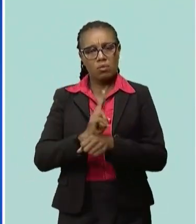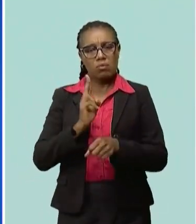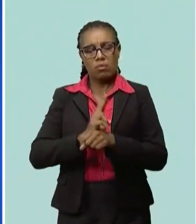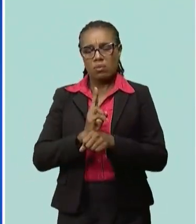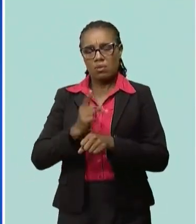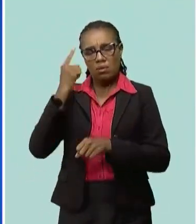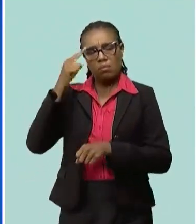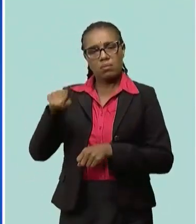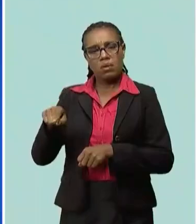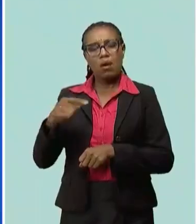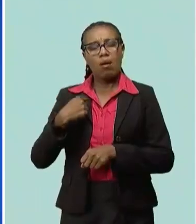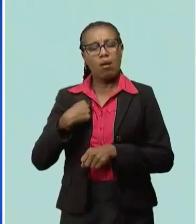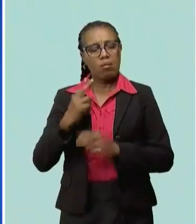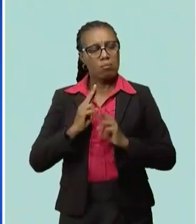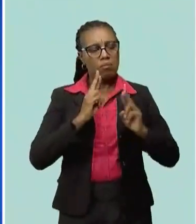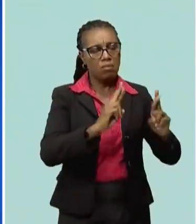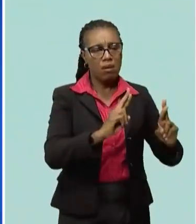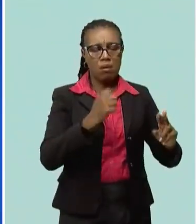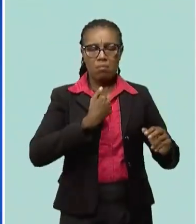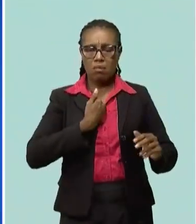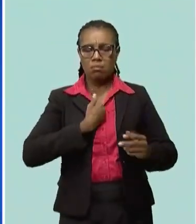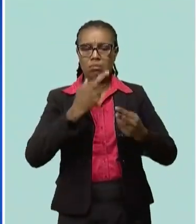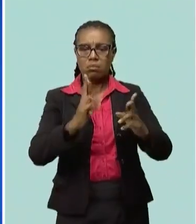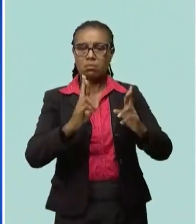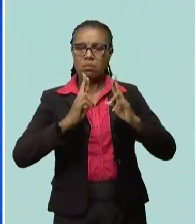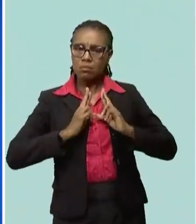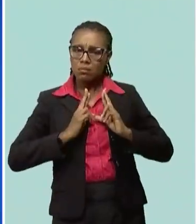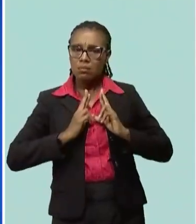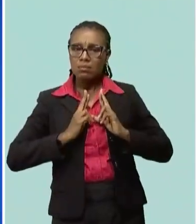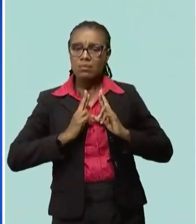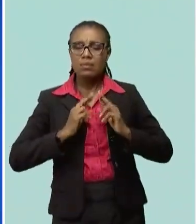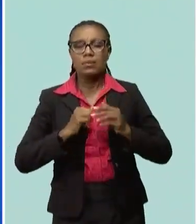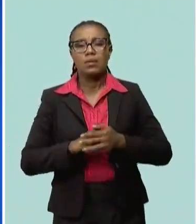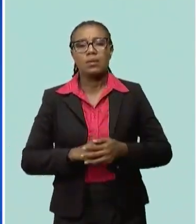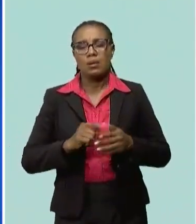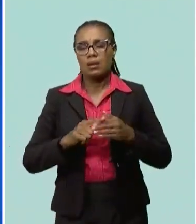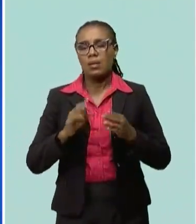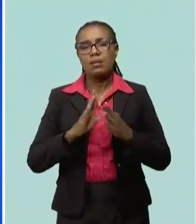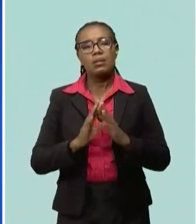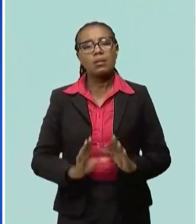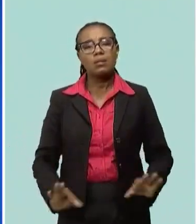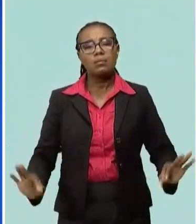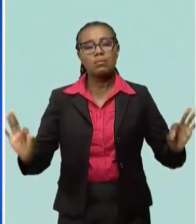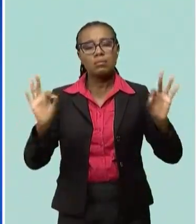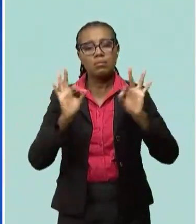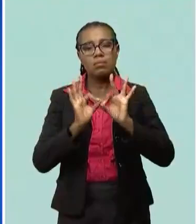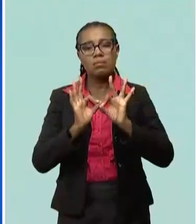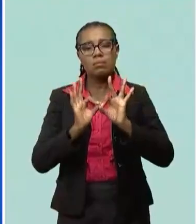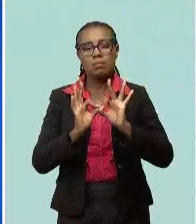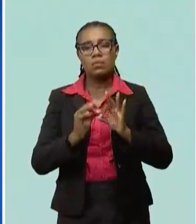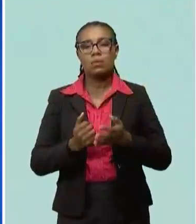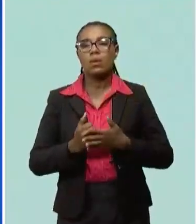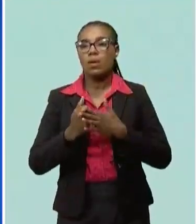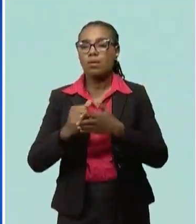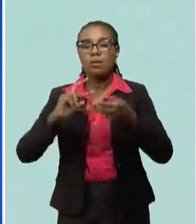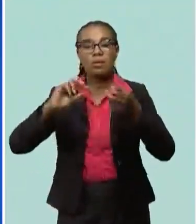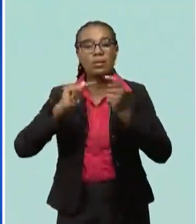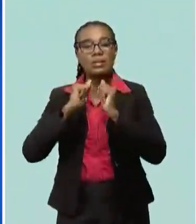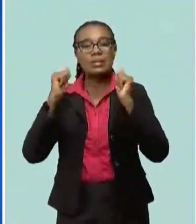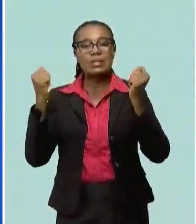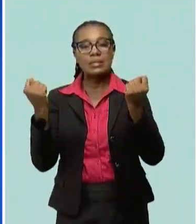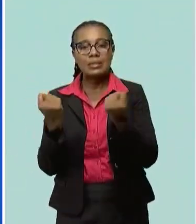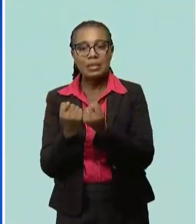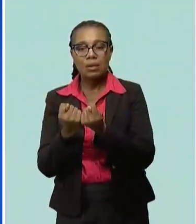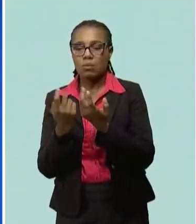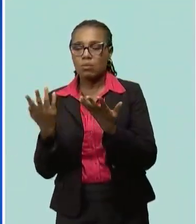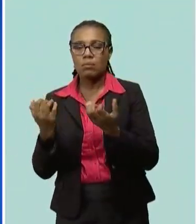and others. I mean, this is a worthwhile contribution. It gives them the opportunity to do something as a team